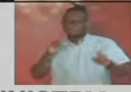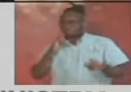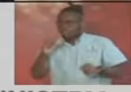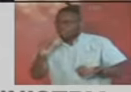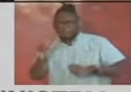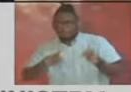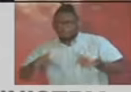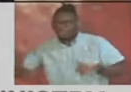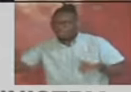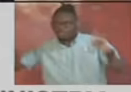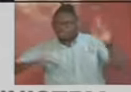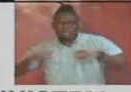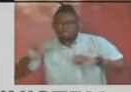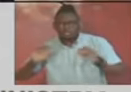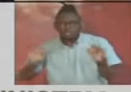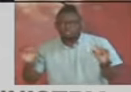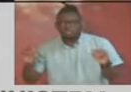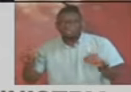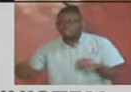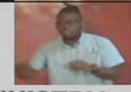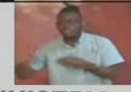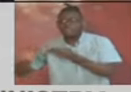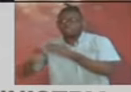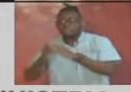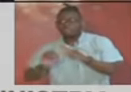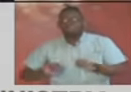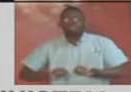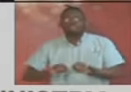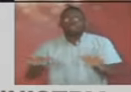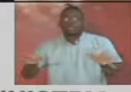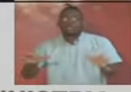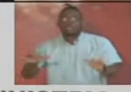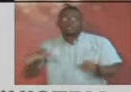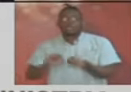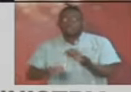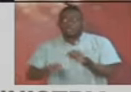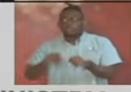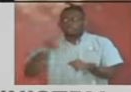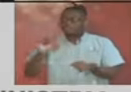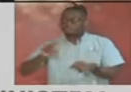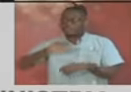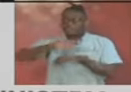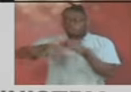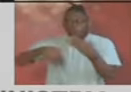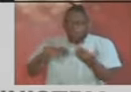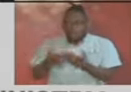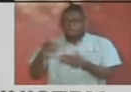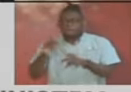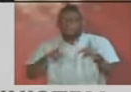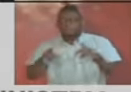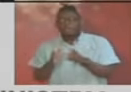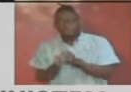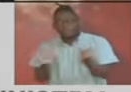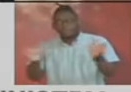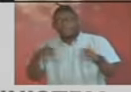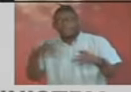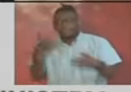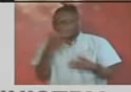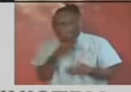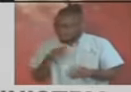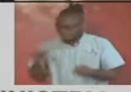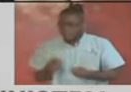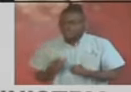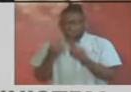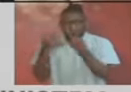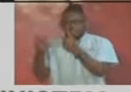measures, while the government continues their testing, their contact tracing, and their stringent measures for entry into